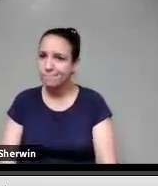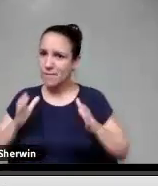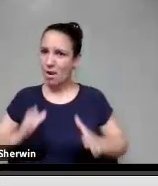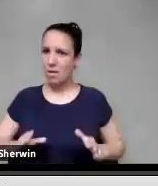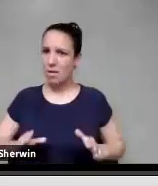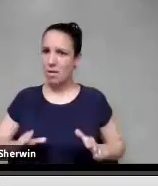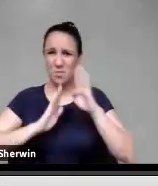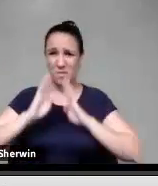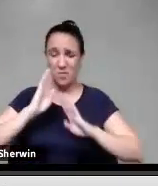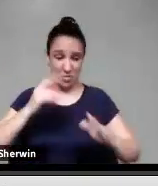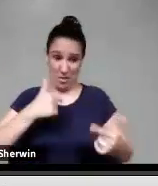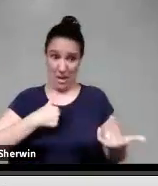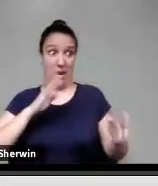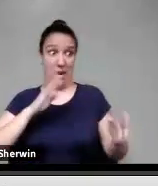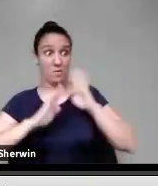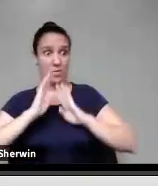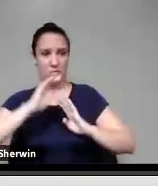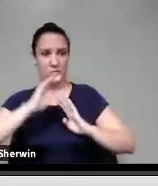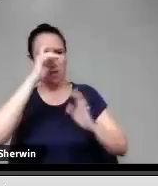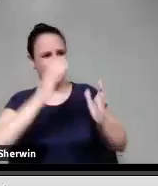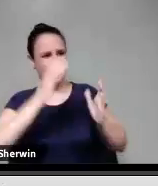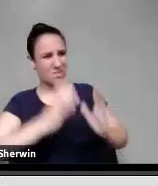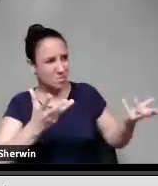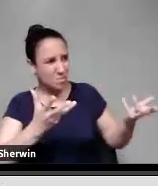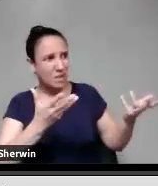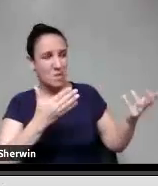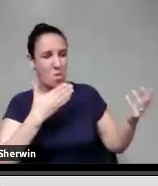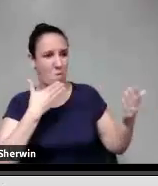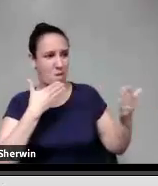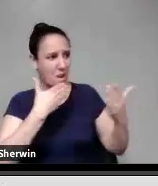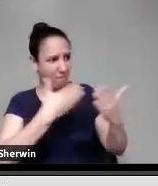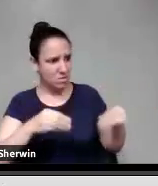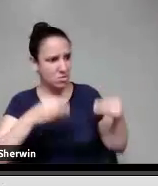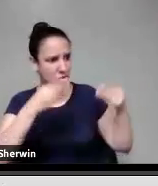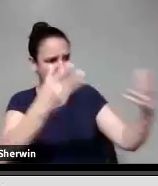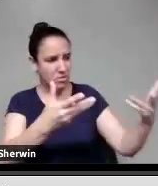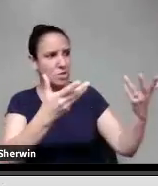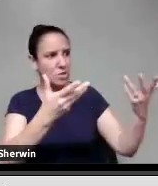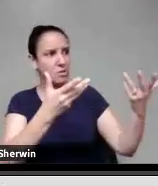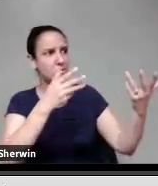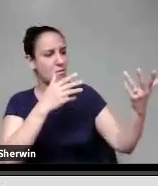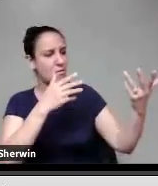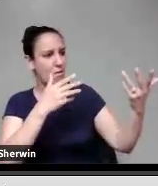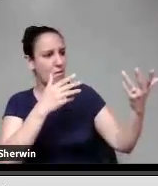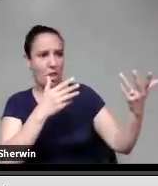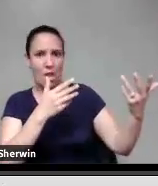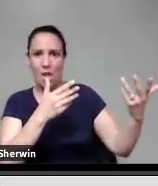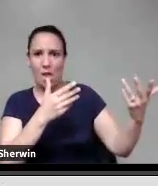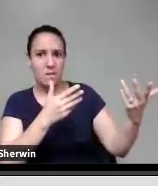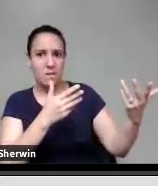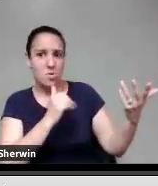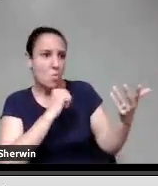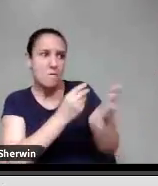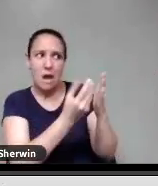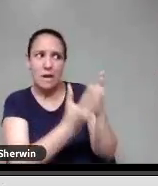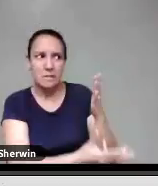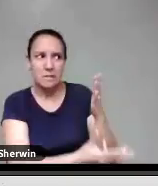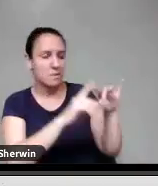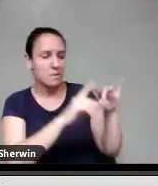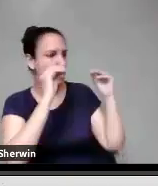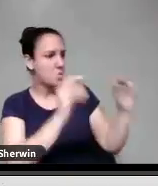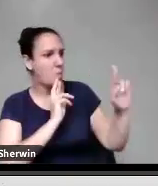I was frustrated because the customers said, we gave some suggestions and some very logical, inexpensive suggestions, but nobody ever got